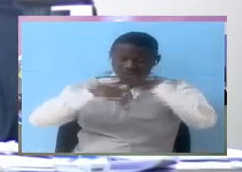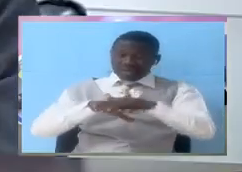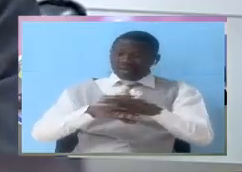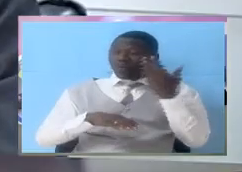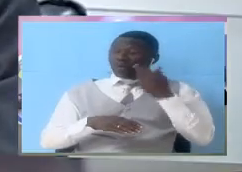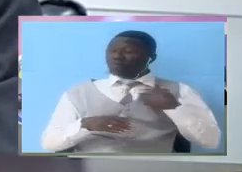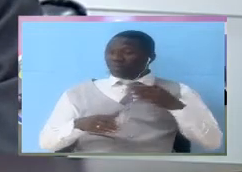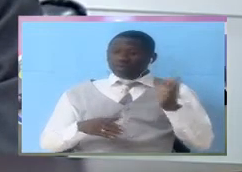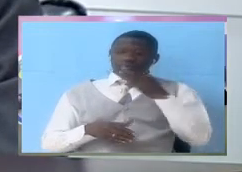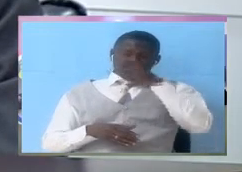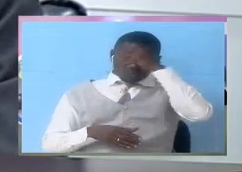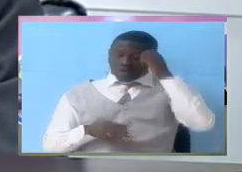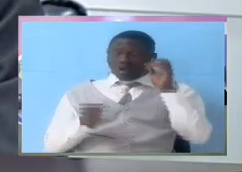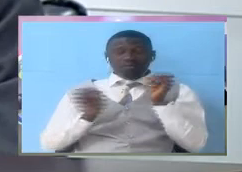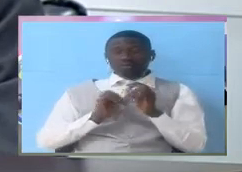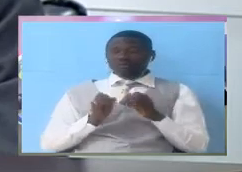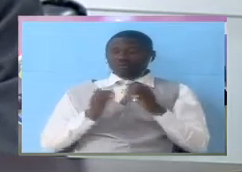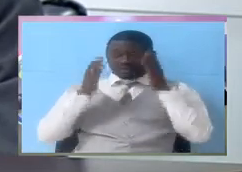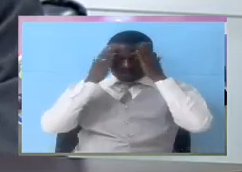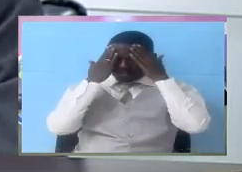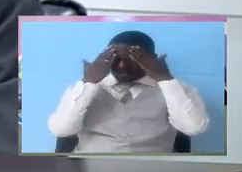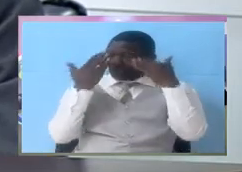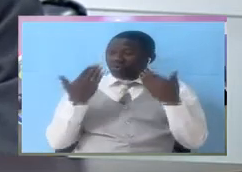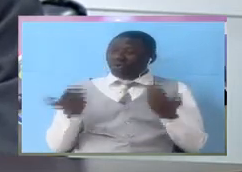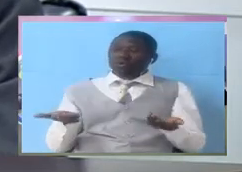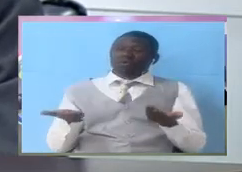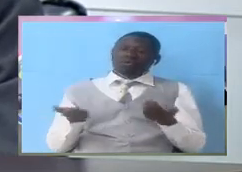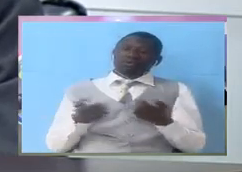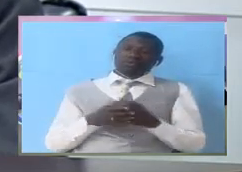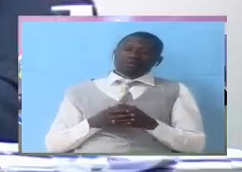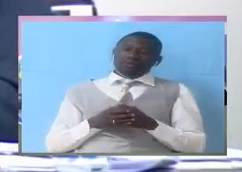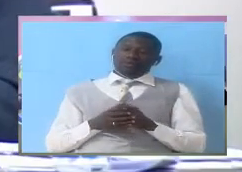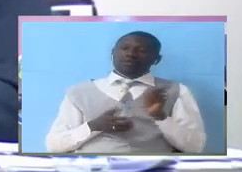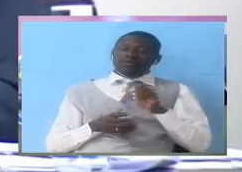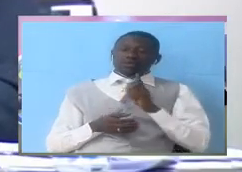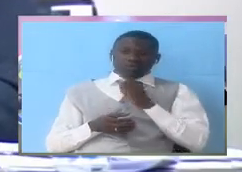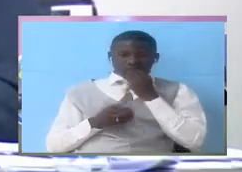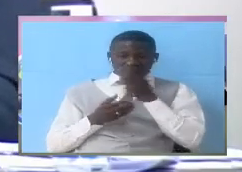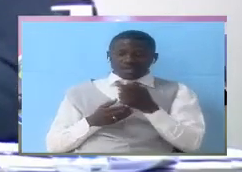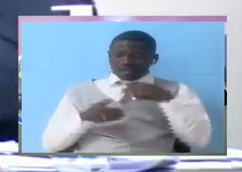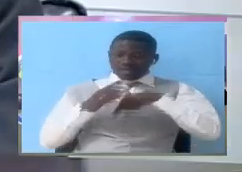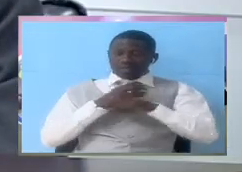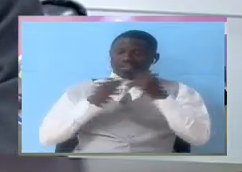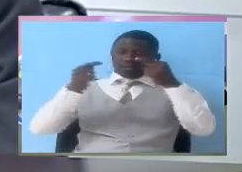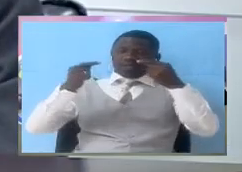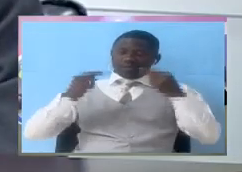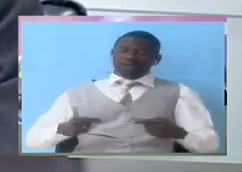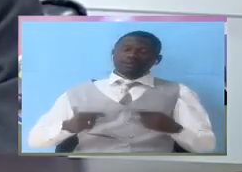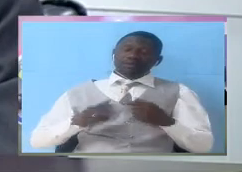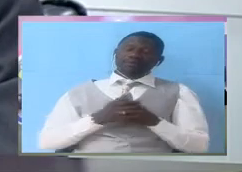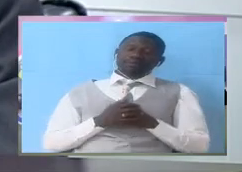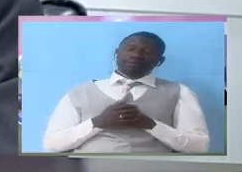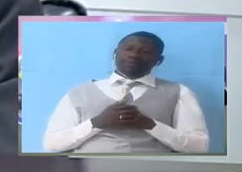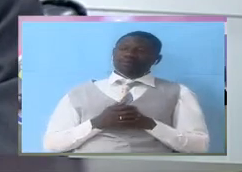absence, without my knowledge. That is what you said in the